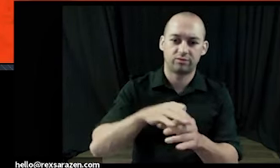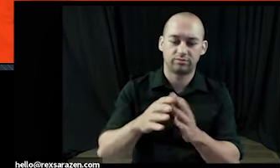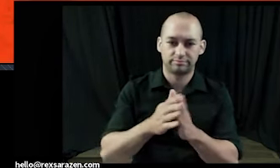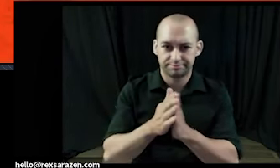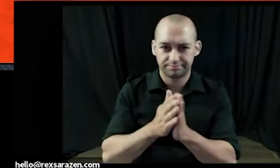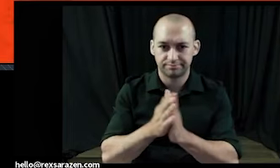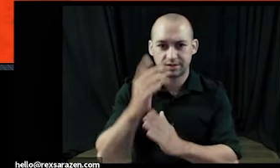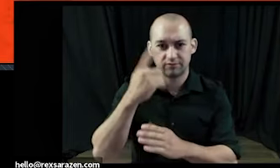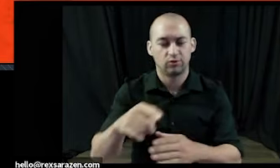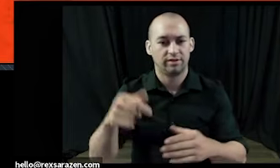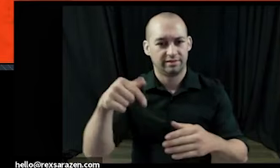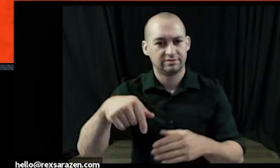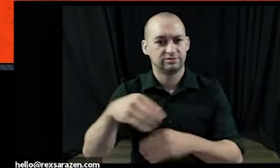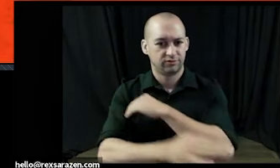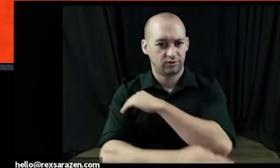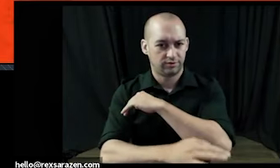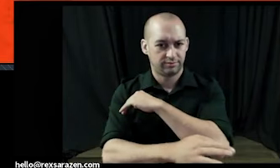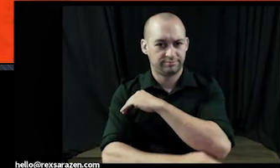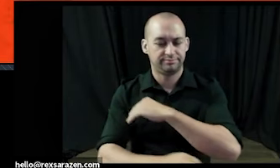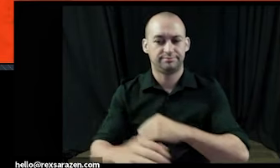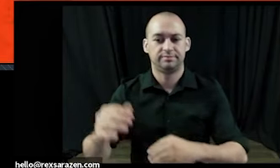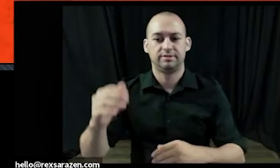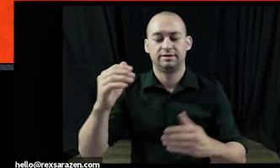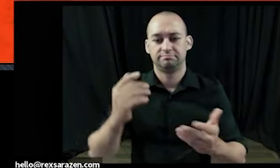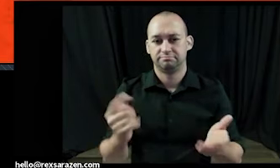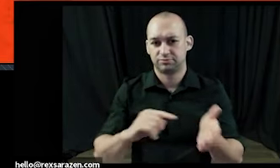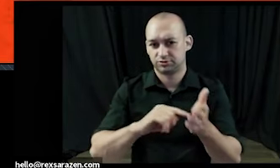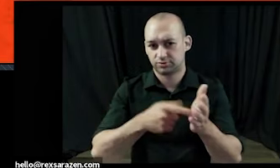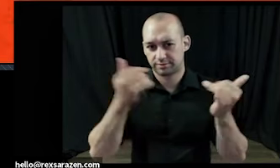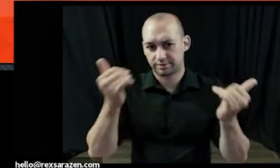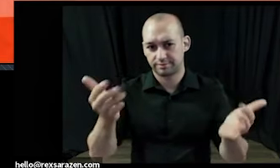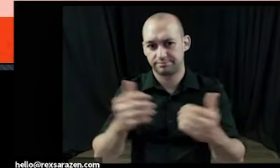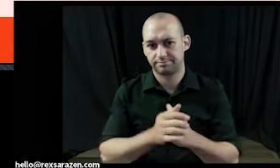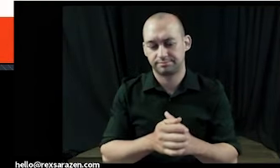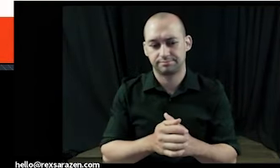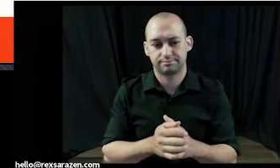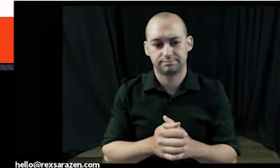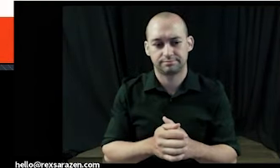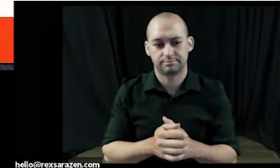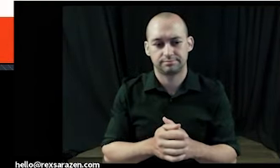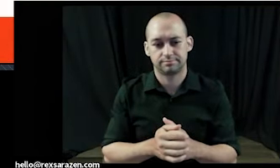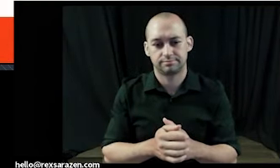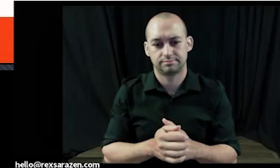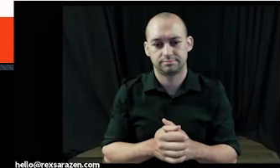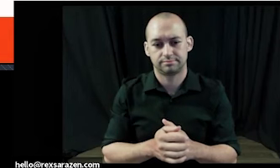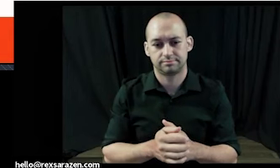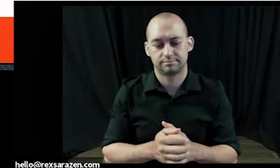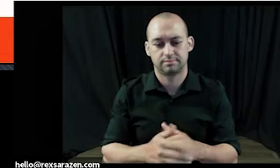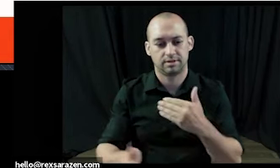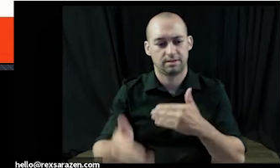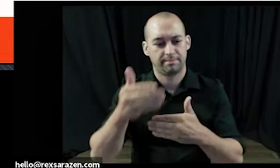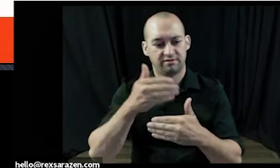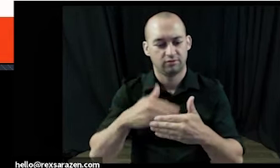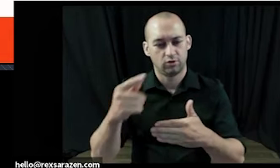hosting this fall. So let's hop right into it. So Before I